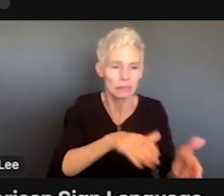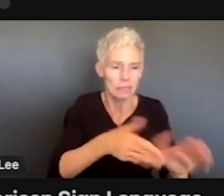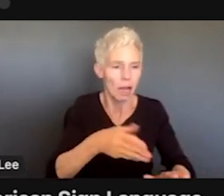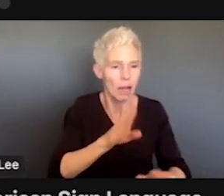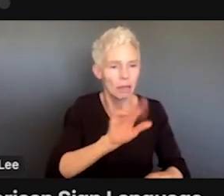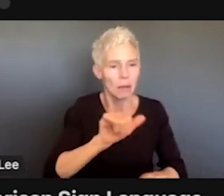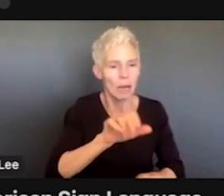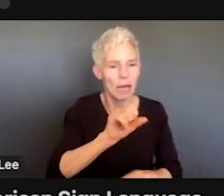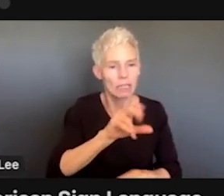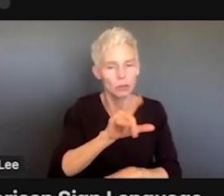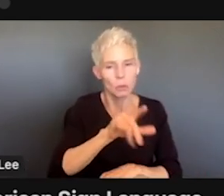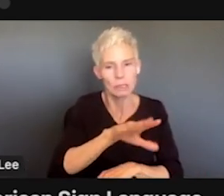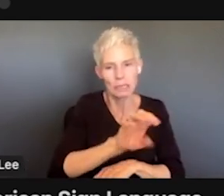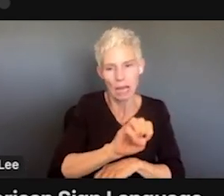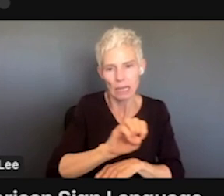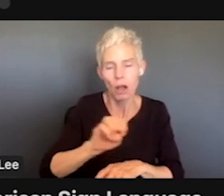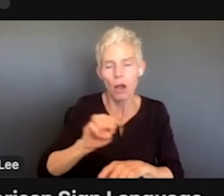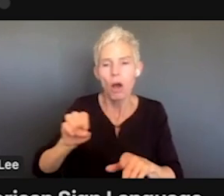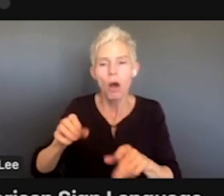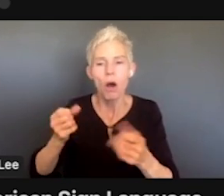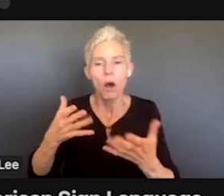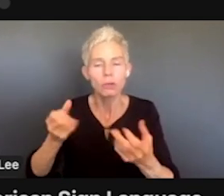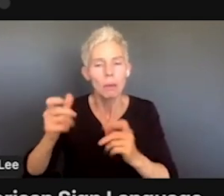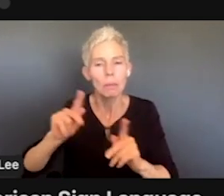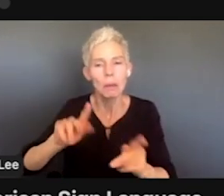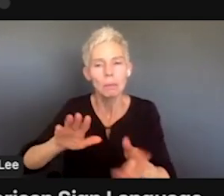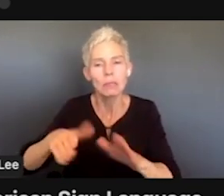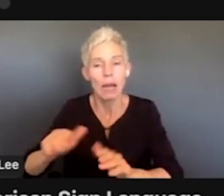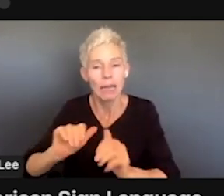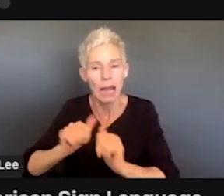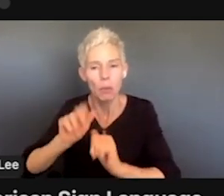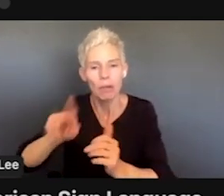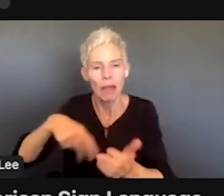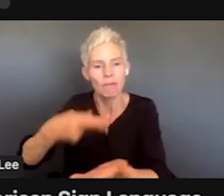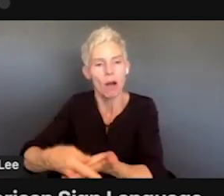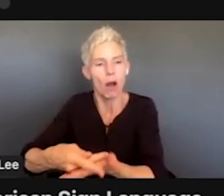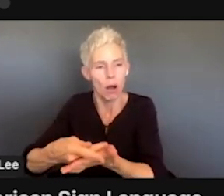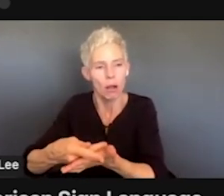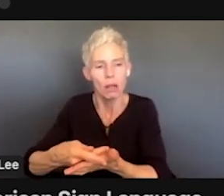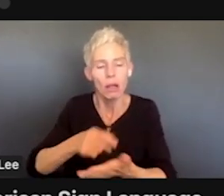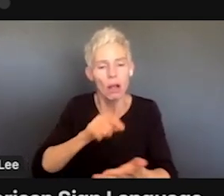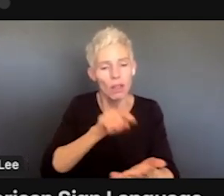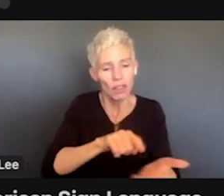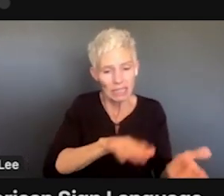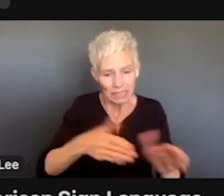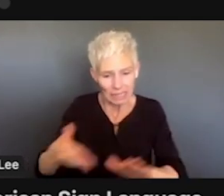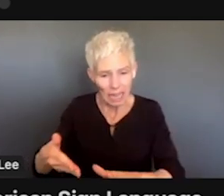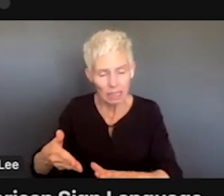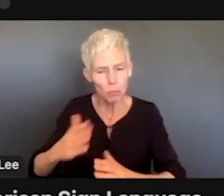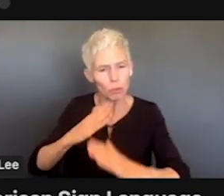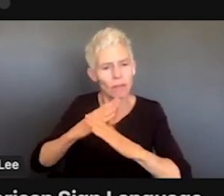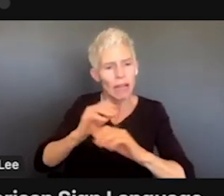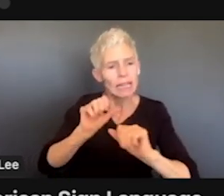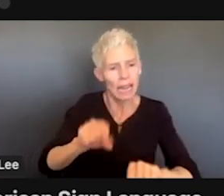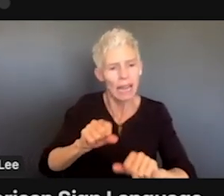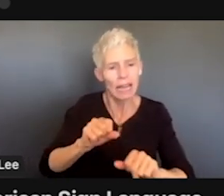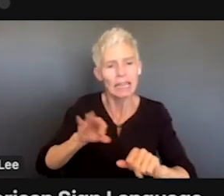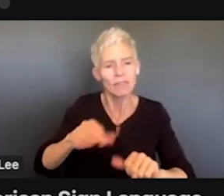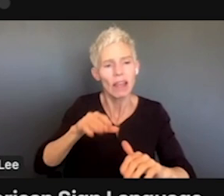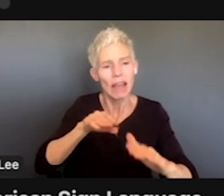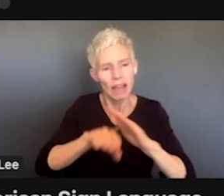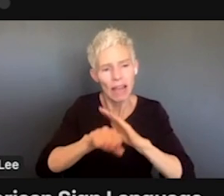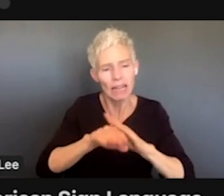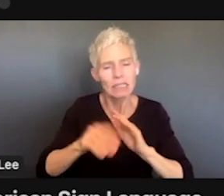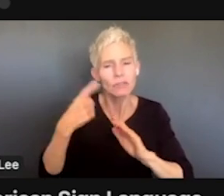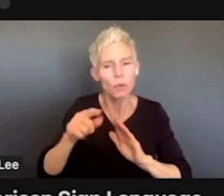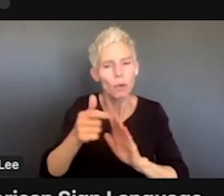1,297 deaths by falling. And research shows that these deaths are preventable by reducing access to lethal means. So this bill